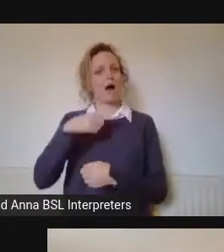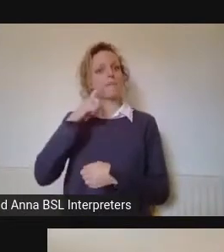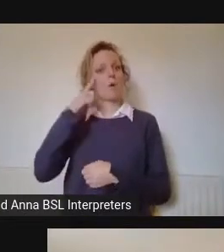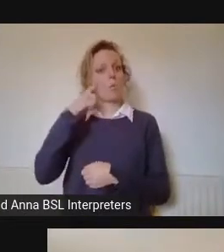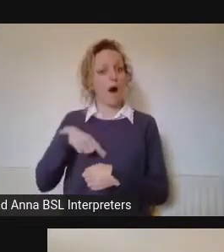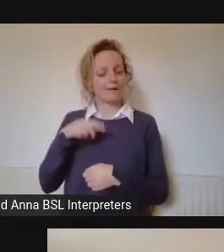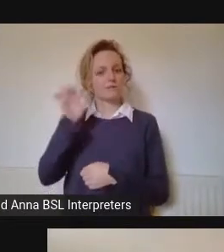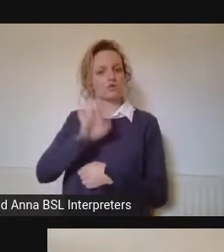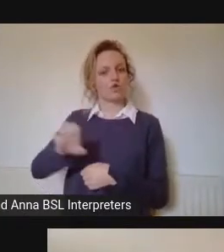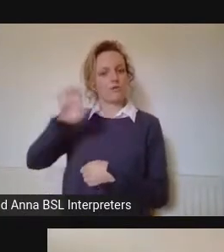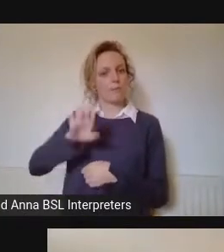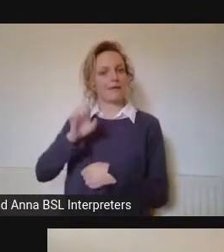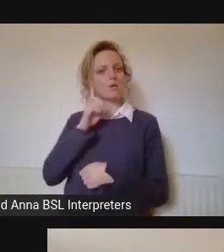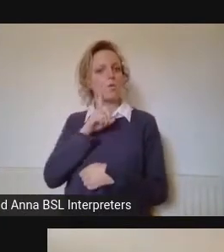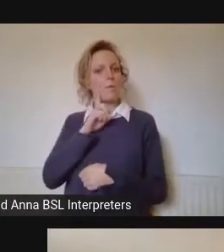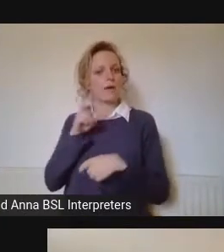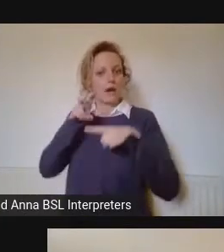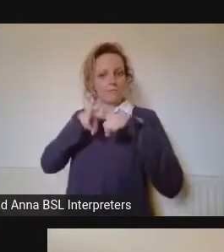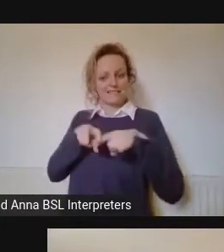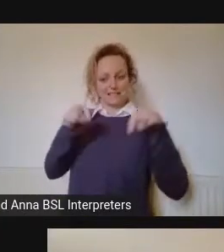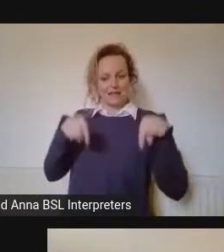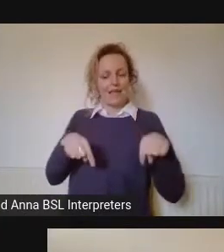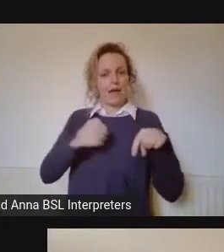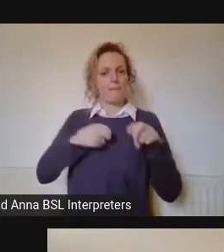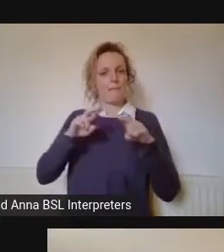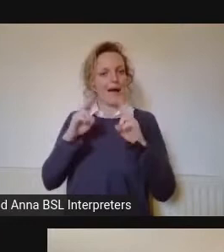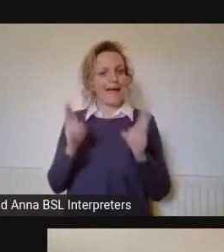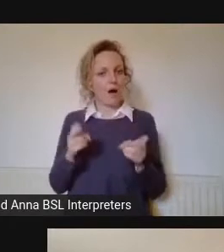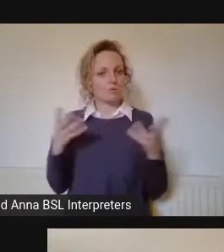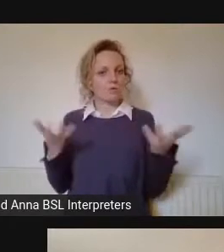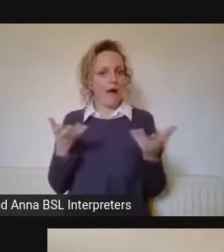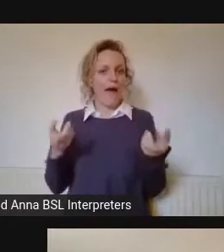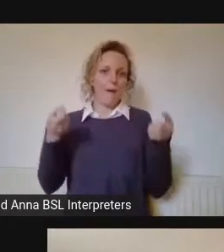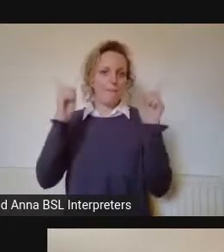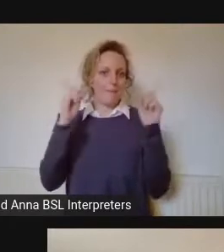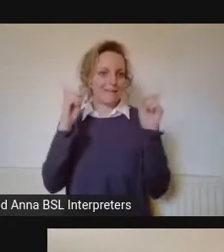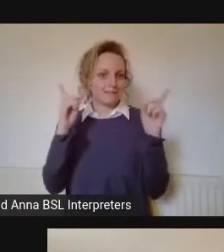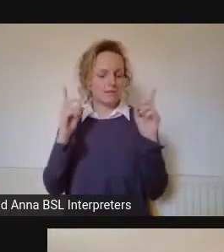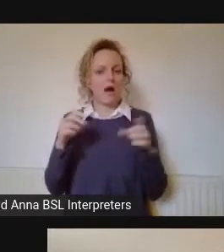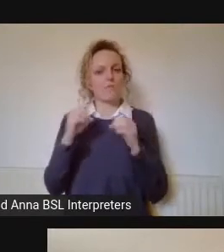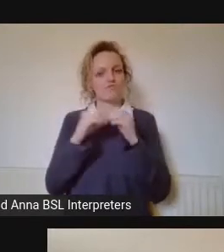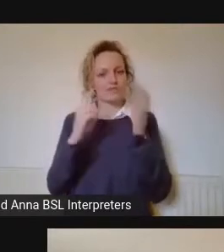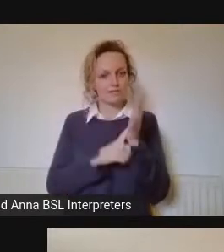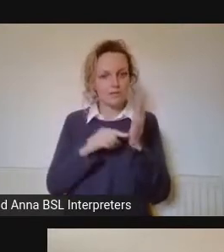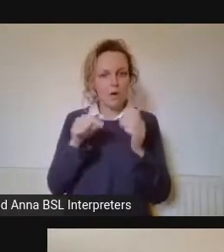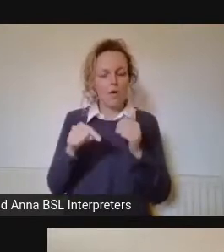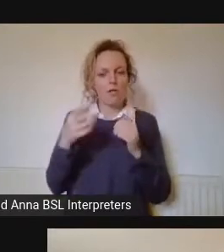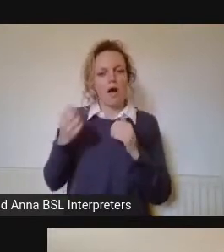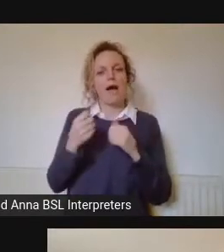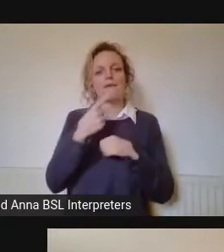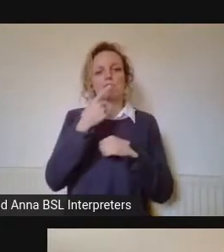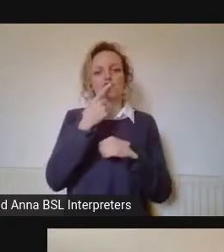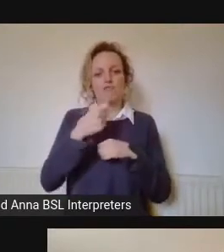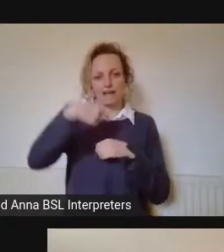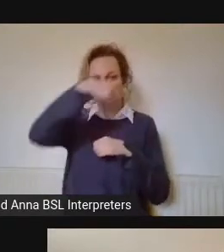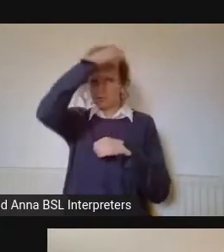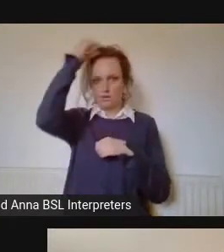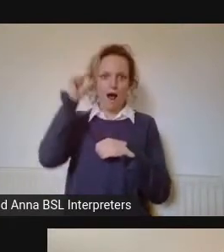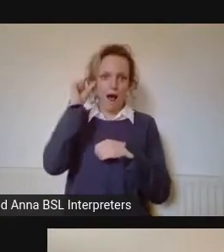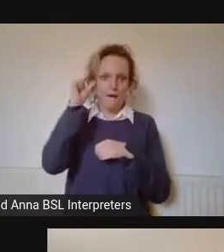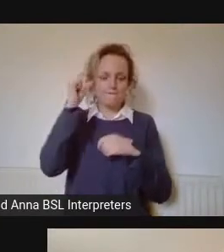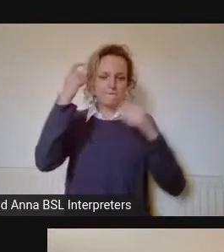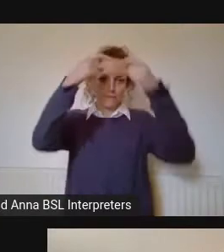sitting here in my house in Bedminster. It's like white panel background. I have a red scarf on my